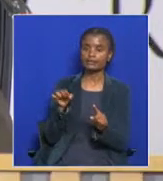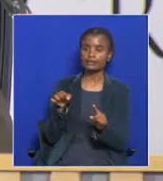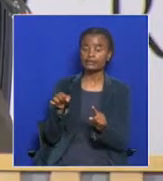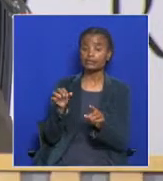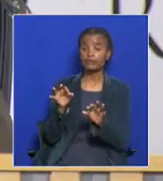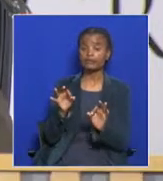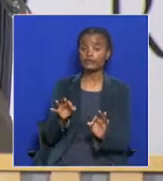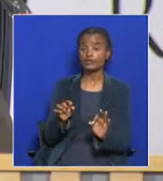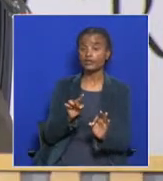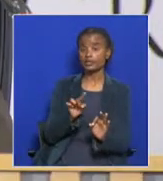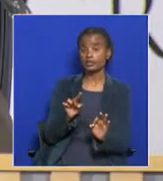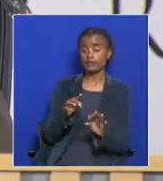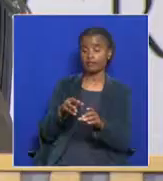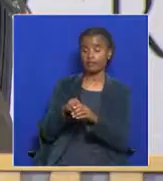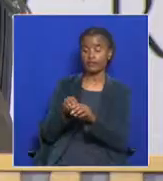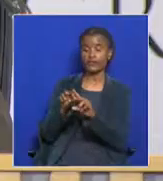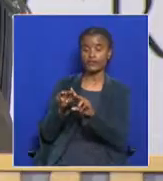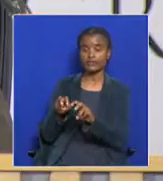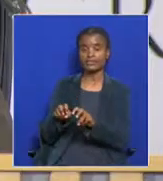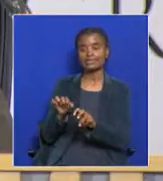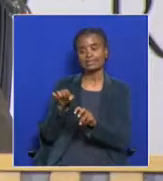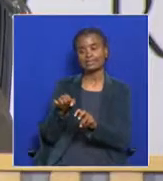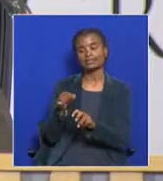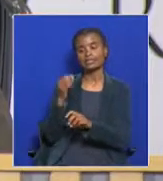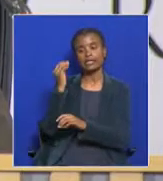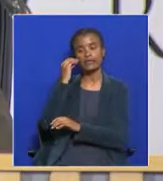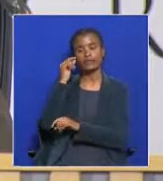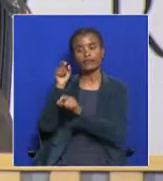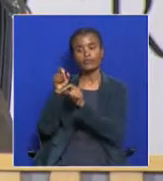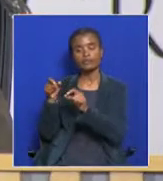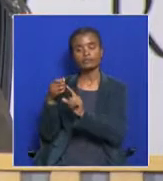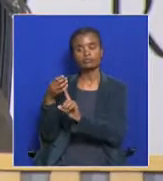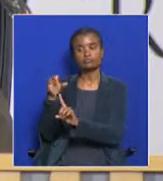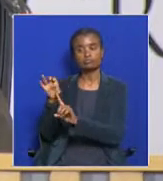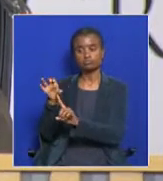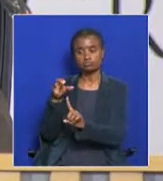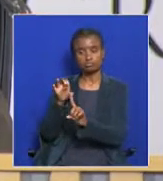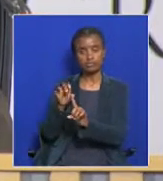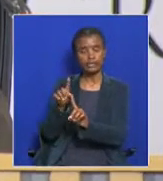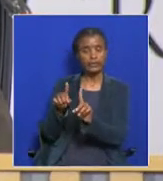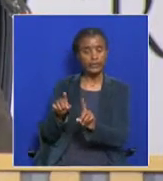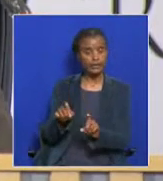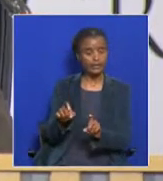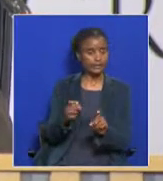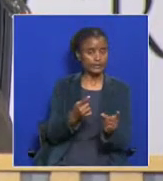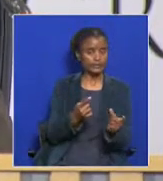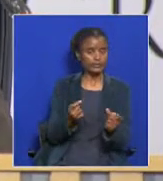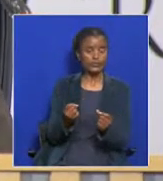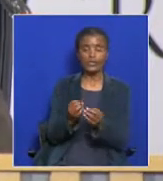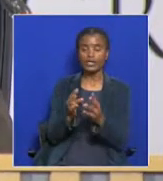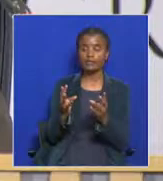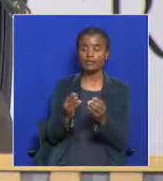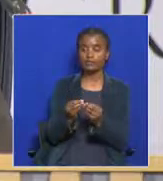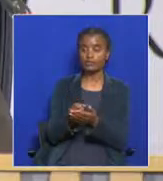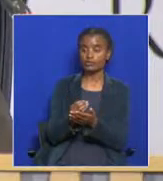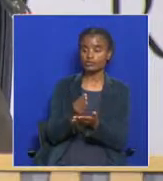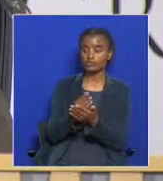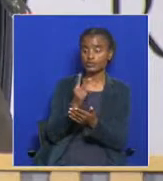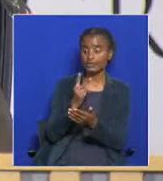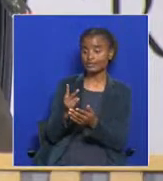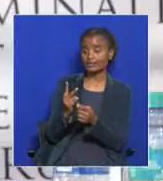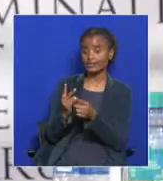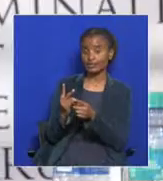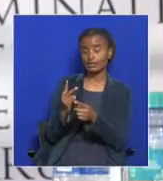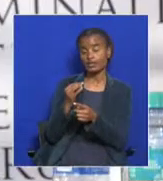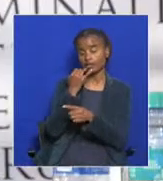yes, we tasked informers, we made inquiries, we did all of the necessary to see if those drugs pitched up somewhere in KZN.